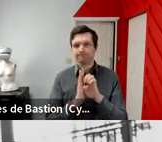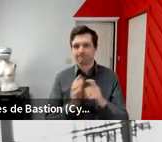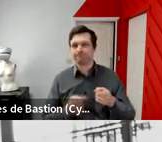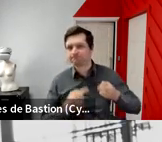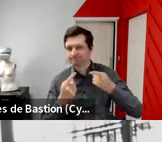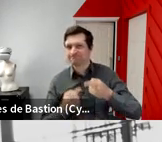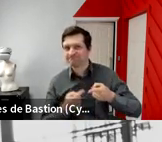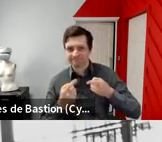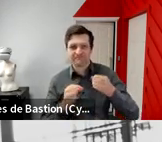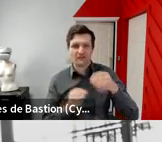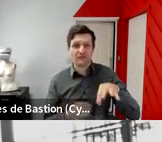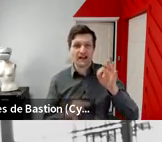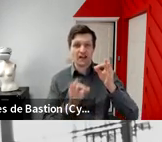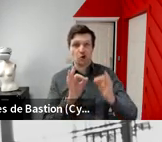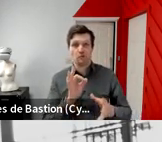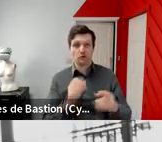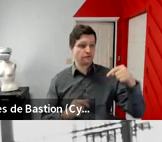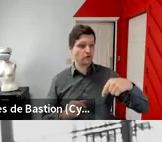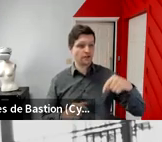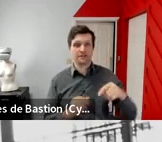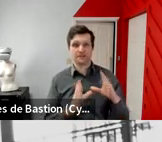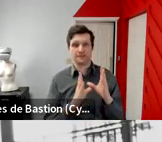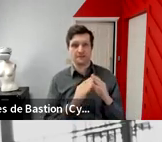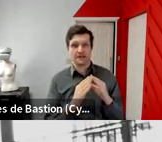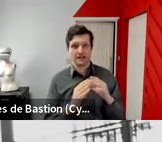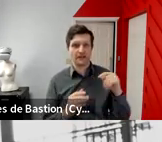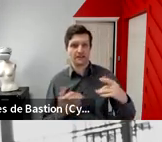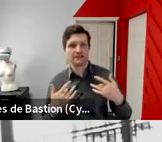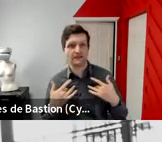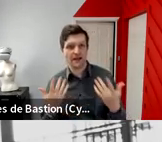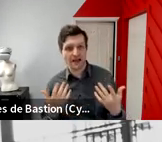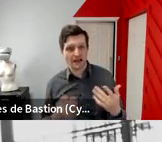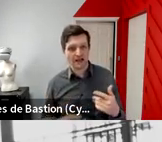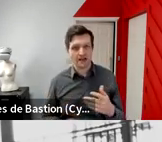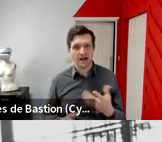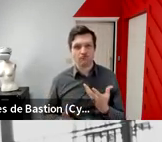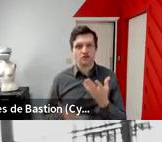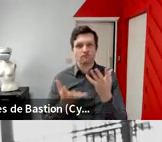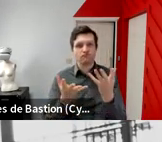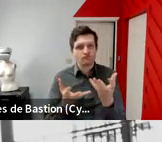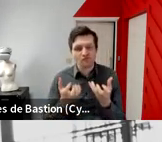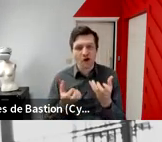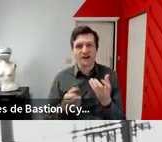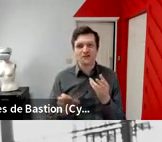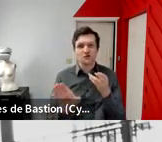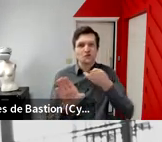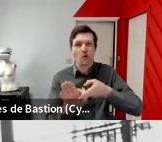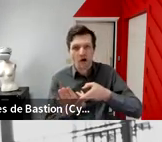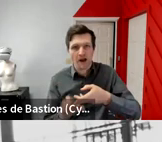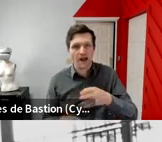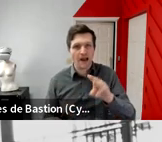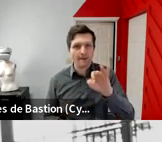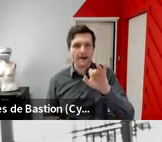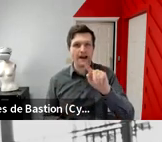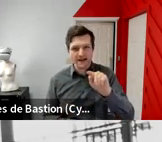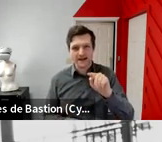Unfortunately, a lot of design does not involve or include people with disabilities, like getting interpreters for this event. I